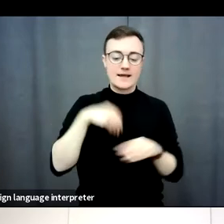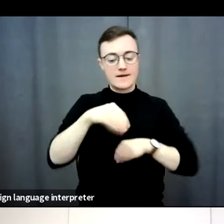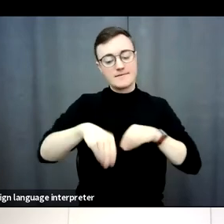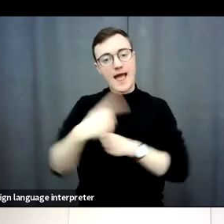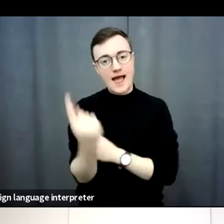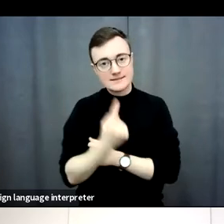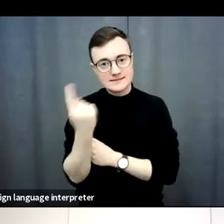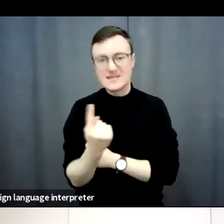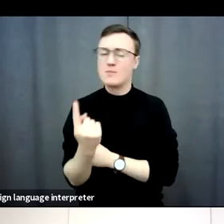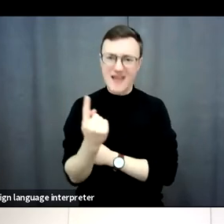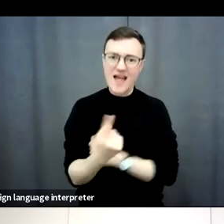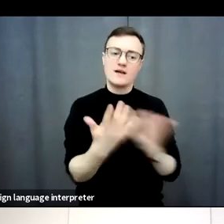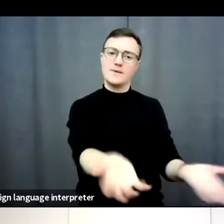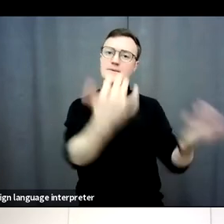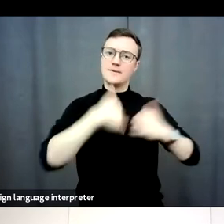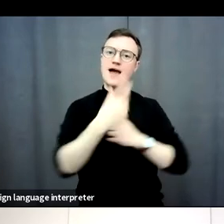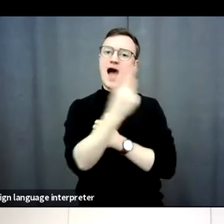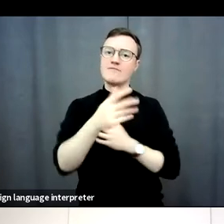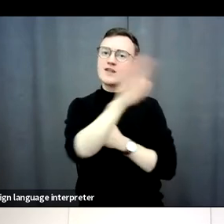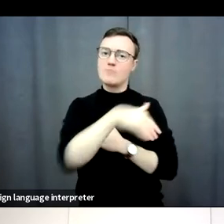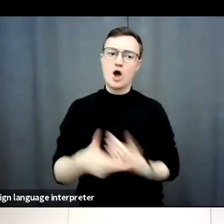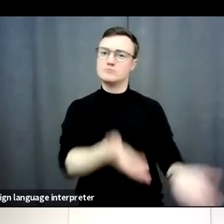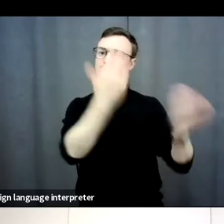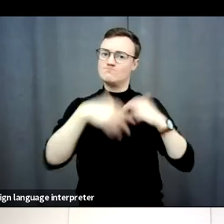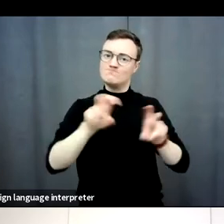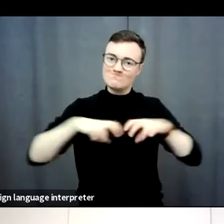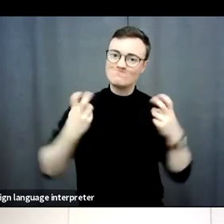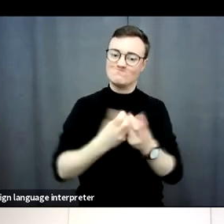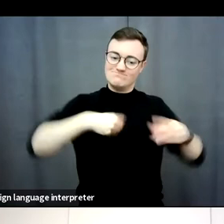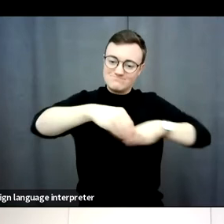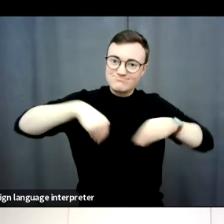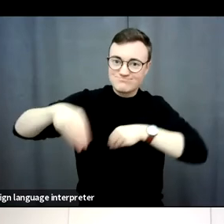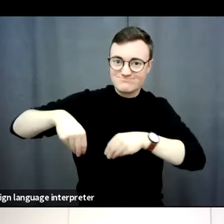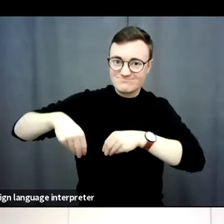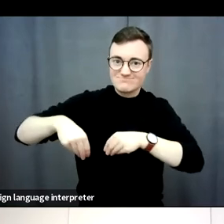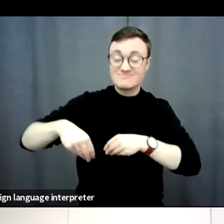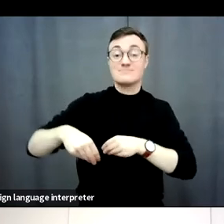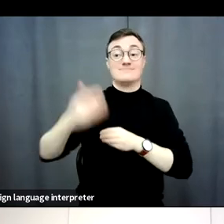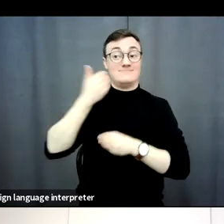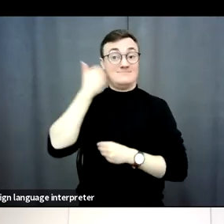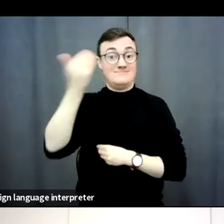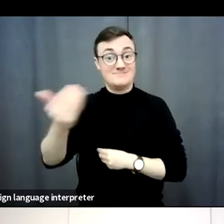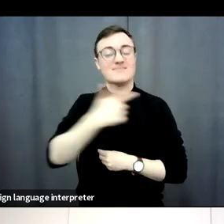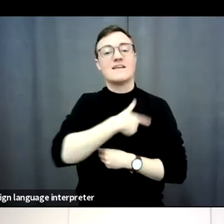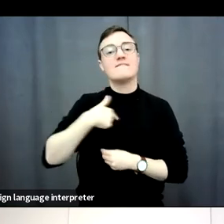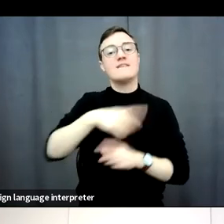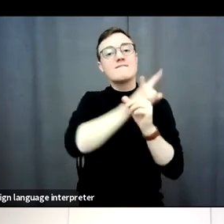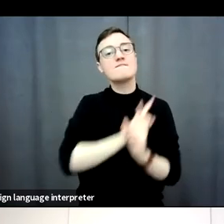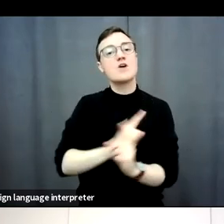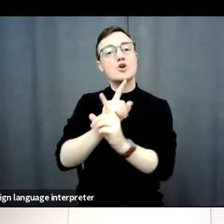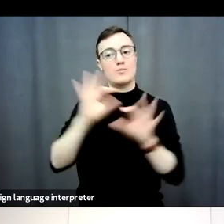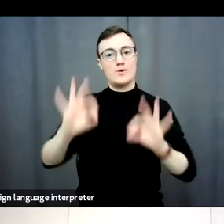increase participation. We are going to follow up how the teachers are using Lego Braille bricks in